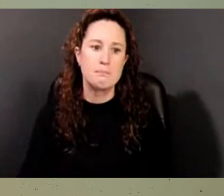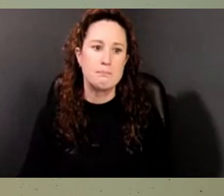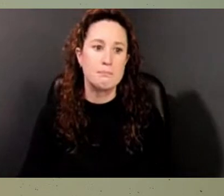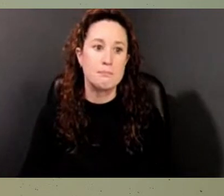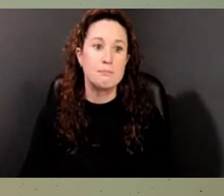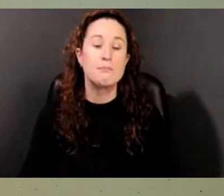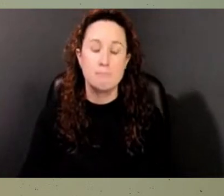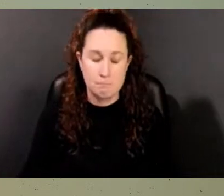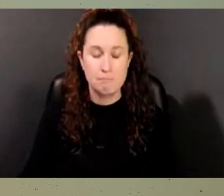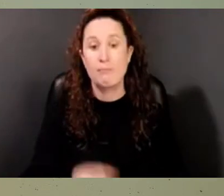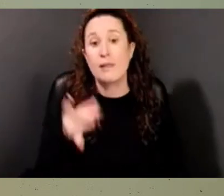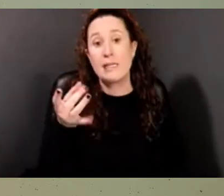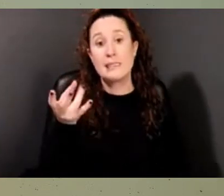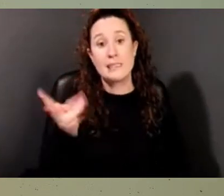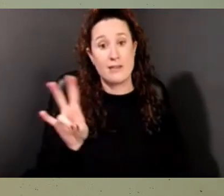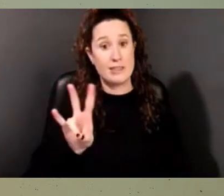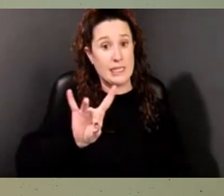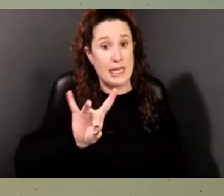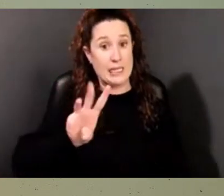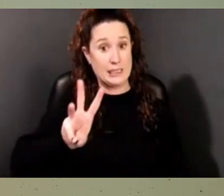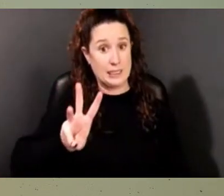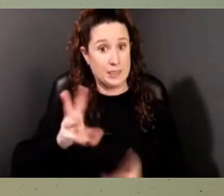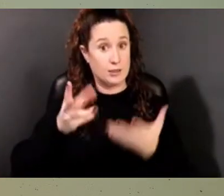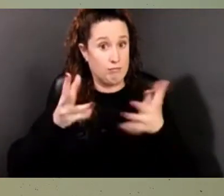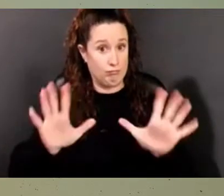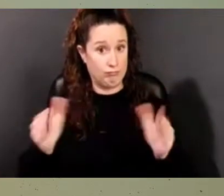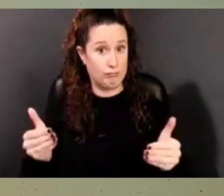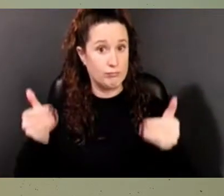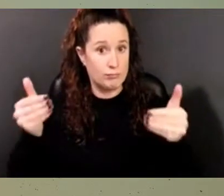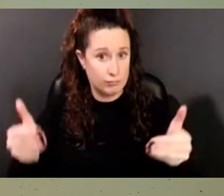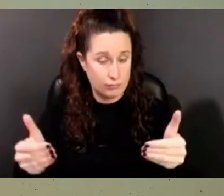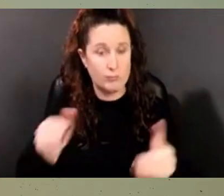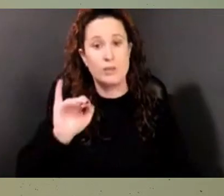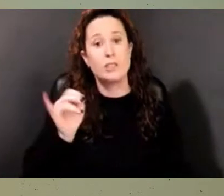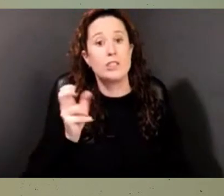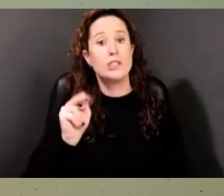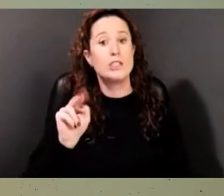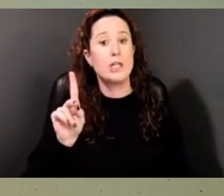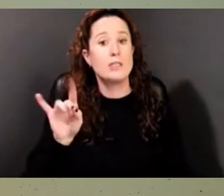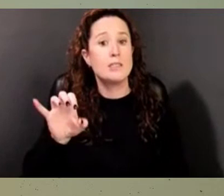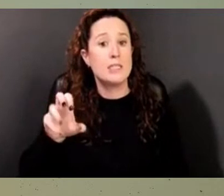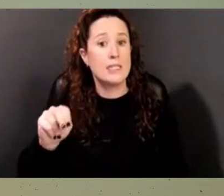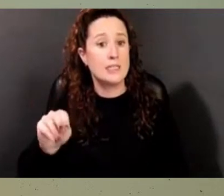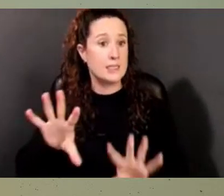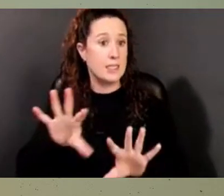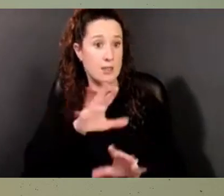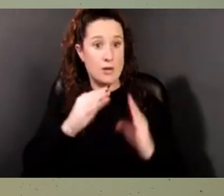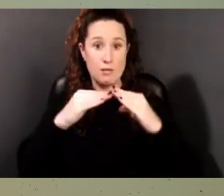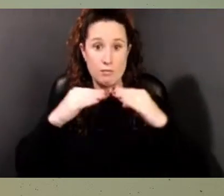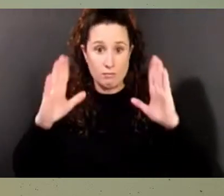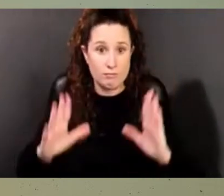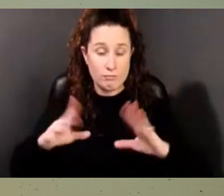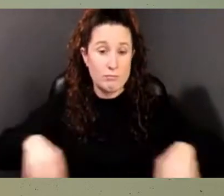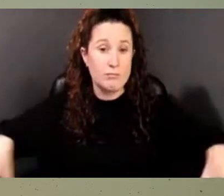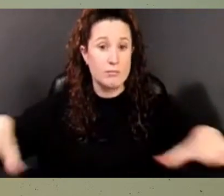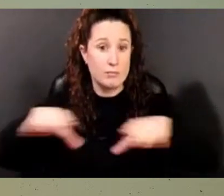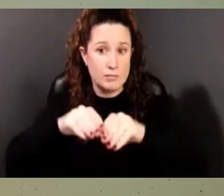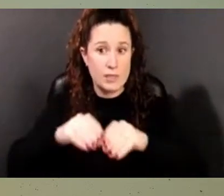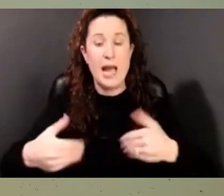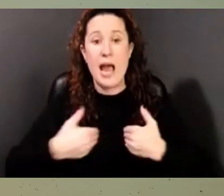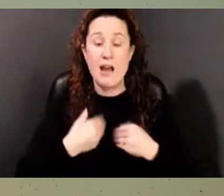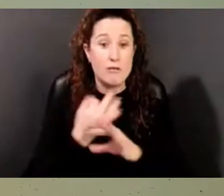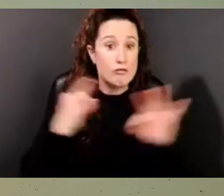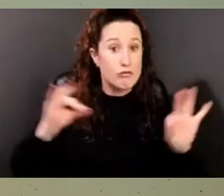After 1786, the John Dickinson Plantation was home to tenant farmers, tradesmen, free